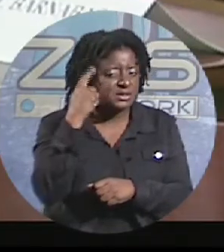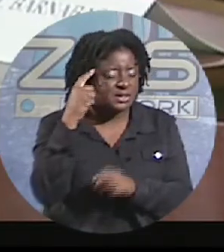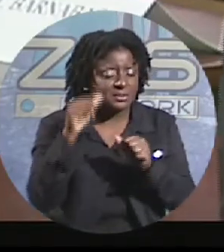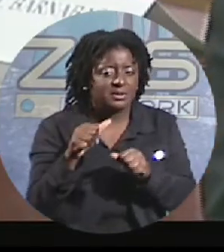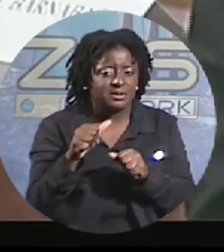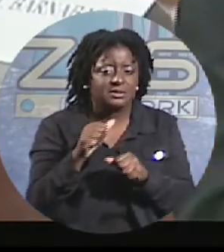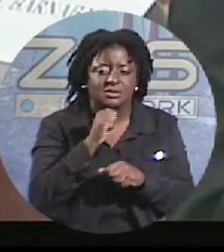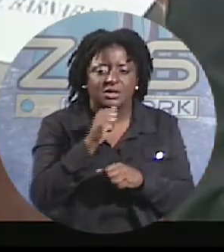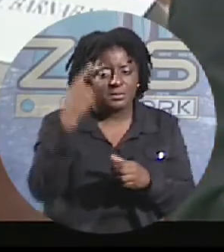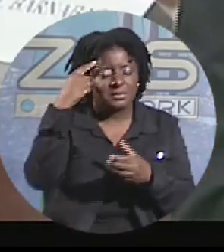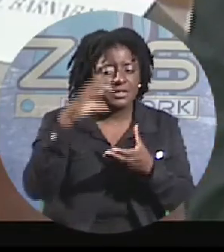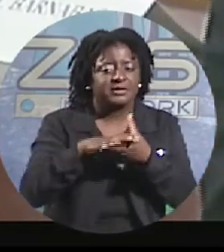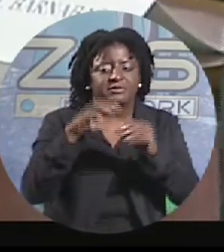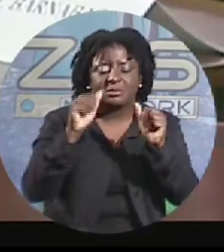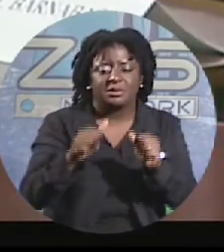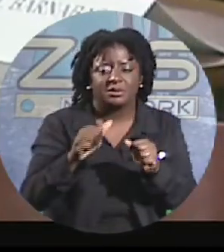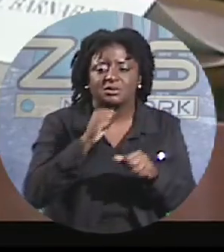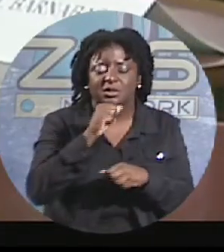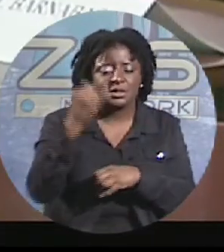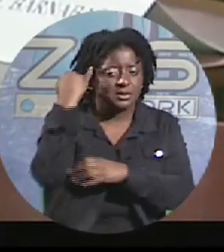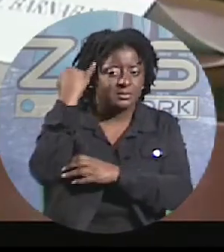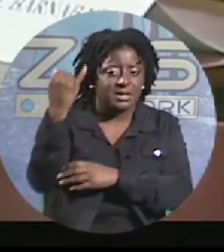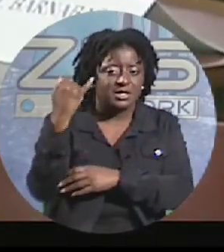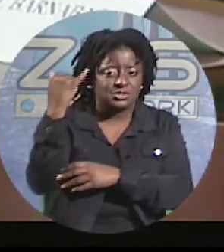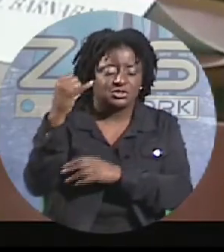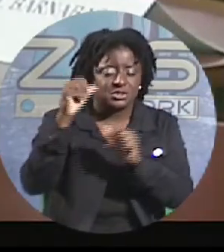and unimaginable that the PRP government left